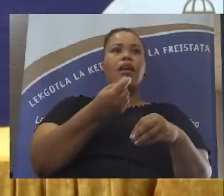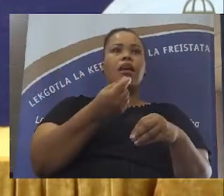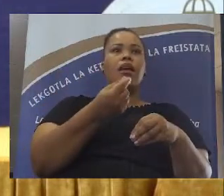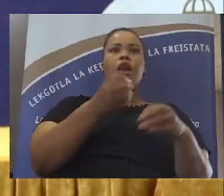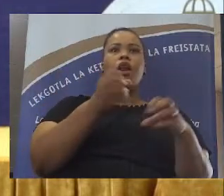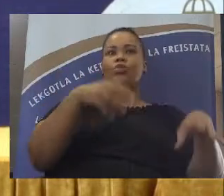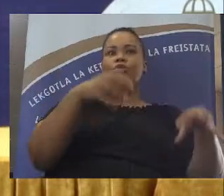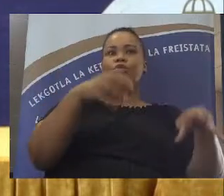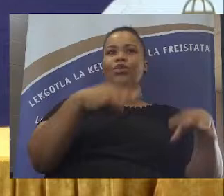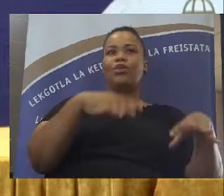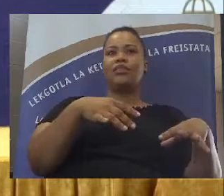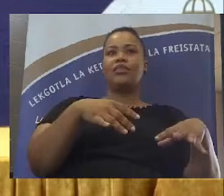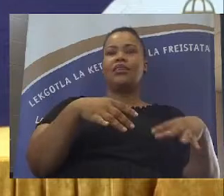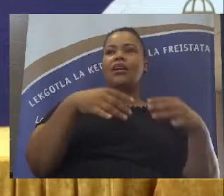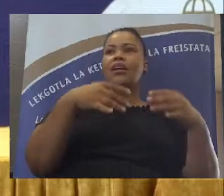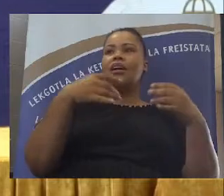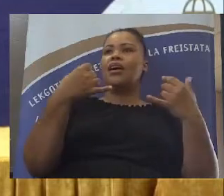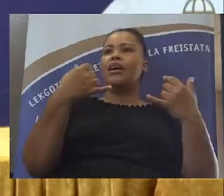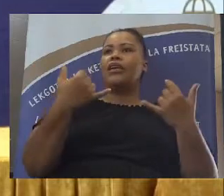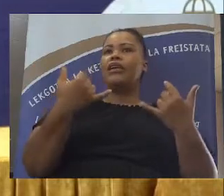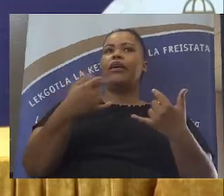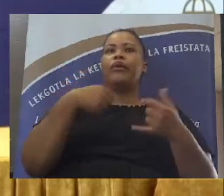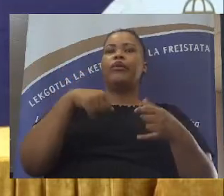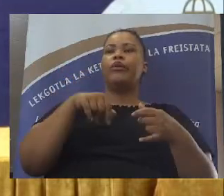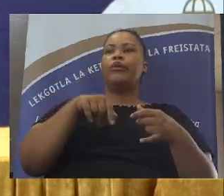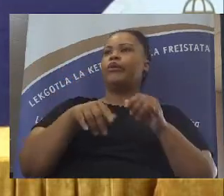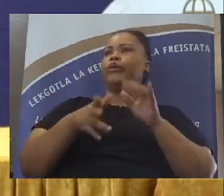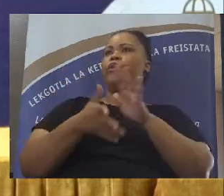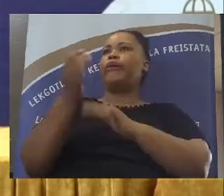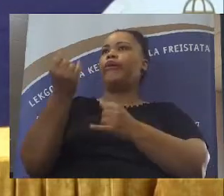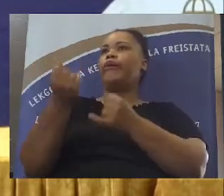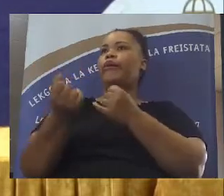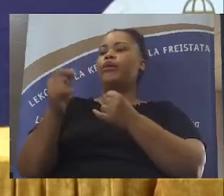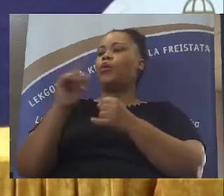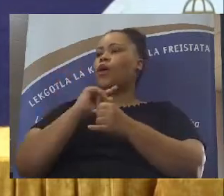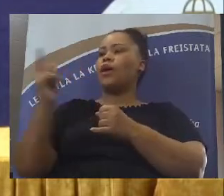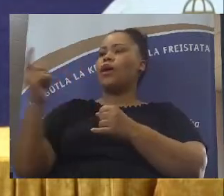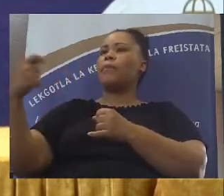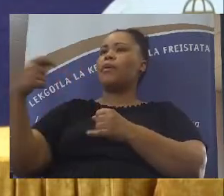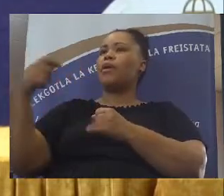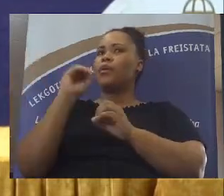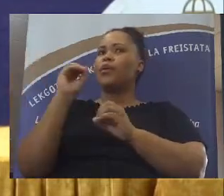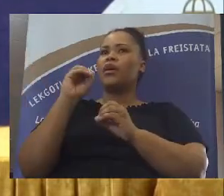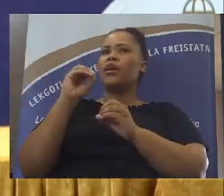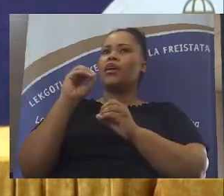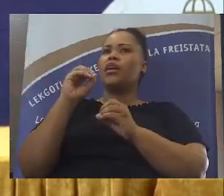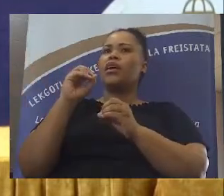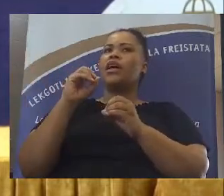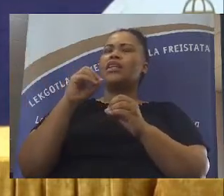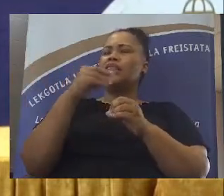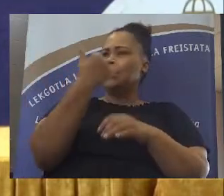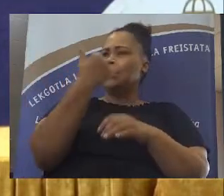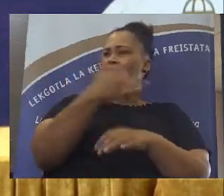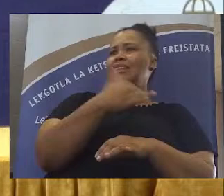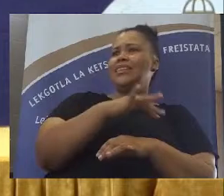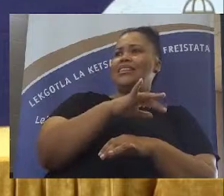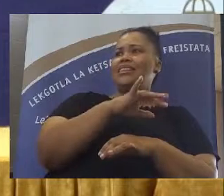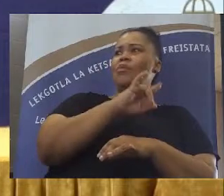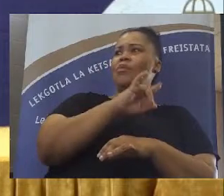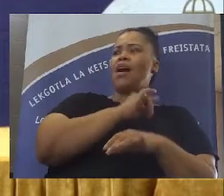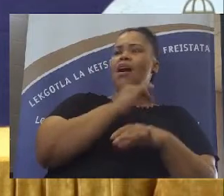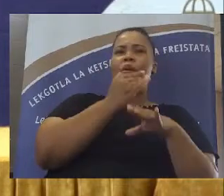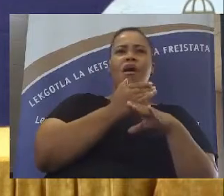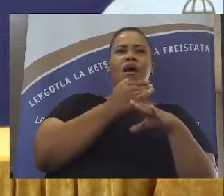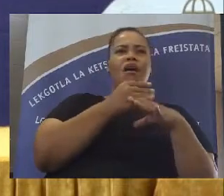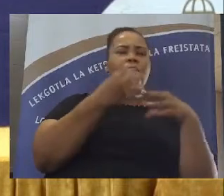a person that defaulted and not paid you, costs you even more money because now you even can't continue